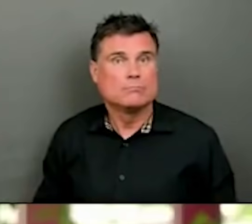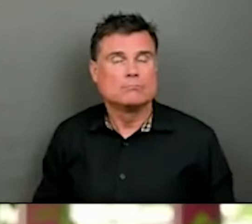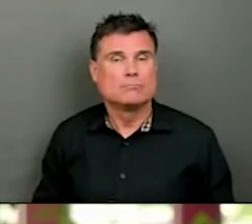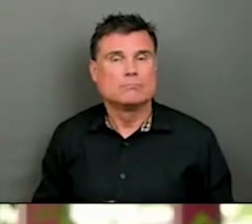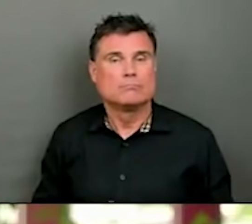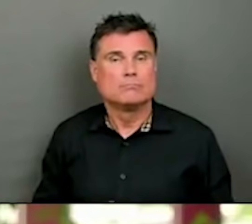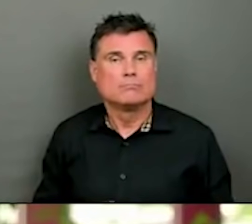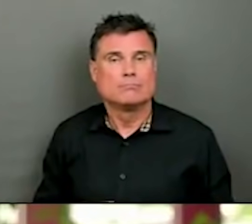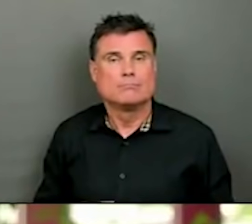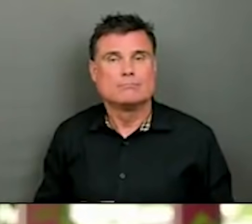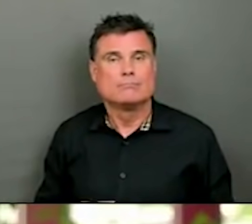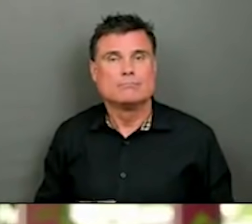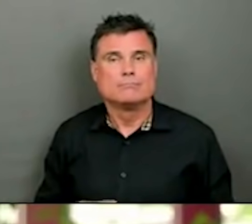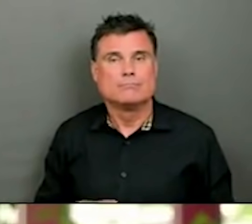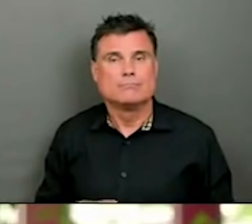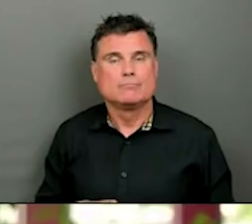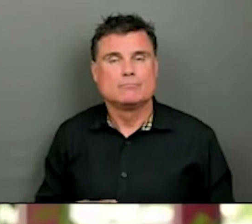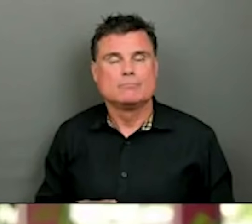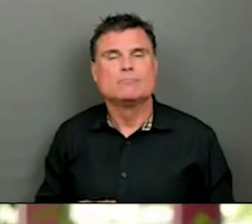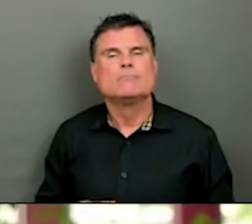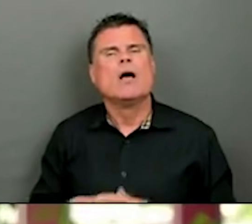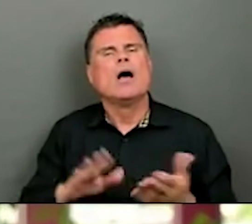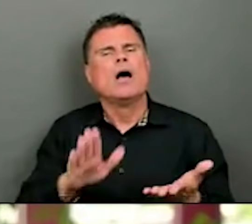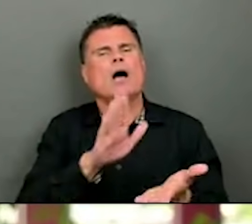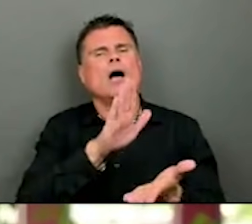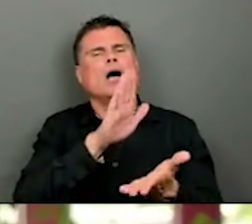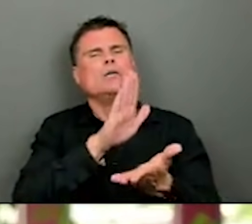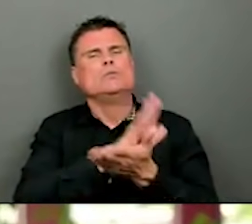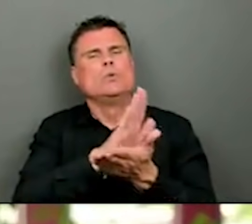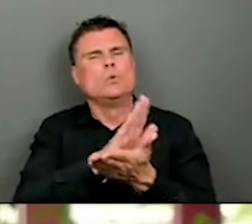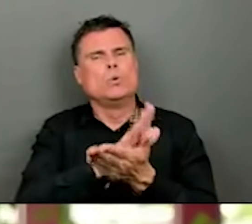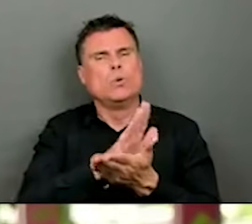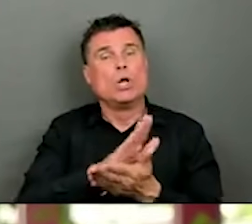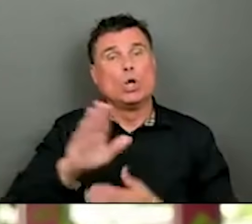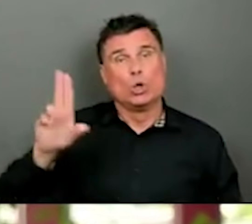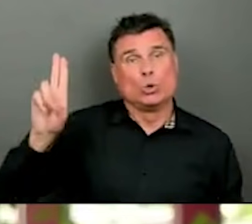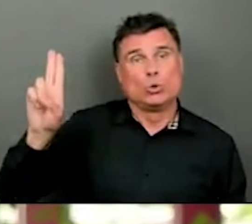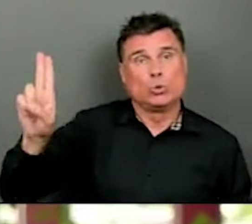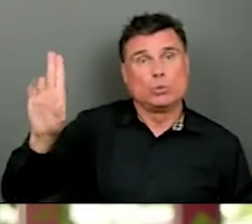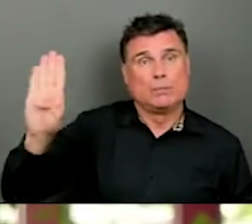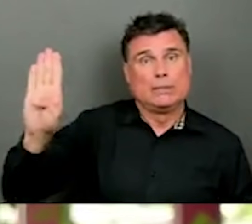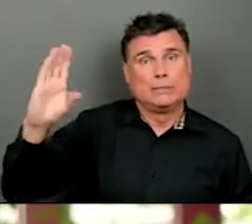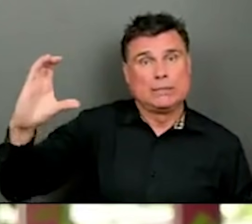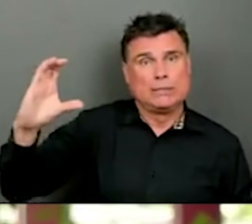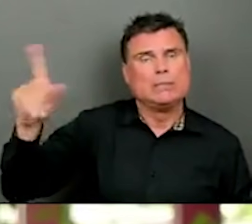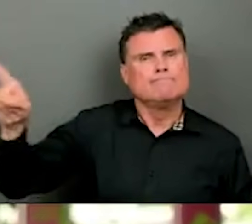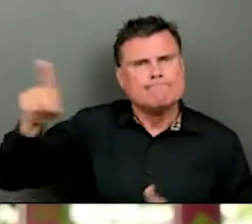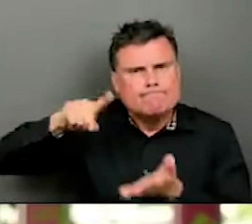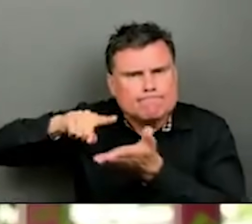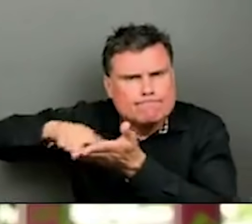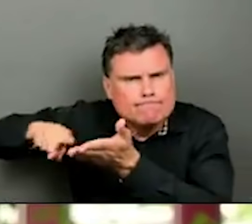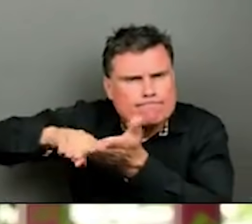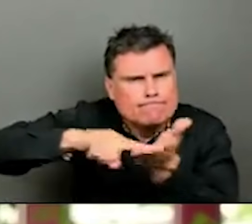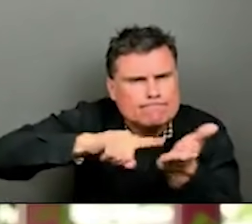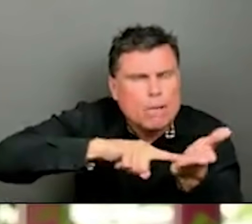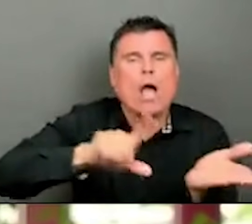So on schools, I'm sure you've seen the study that's come out from UBC along with Coastal